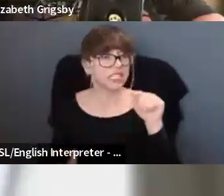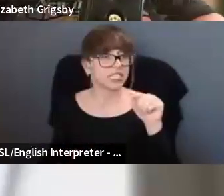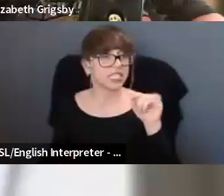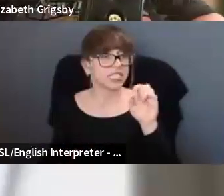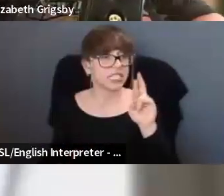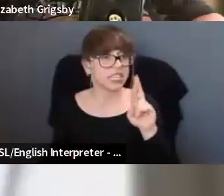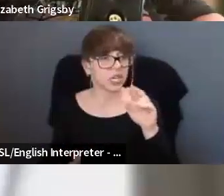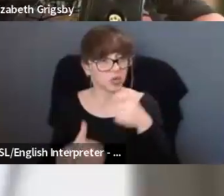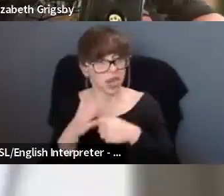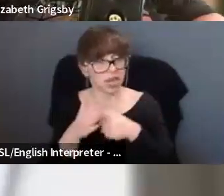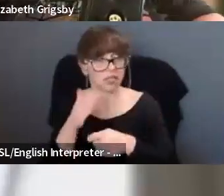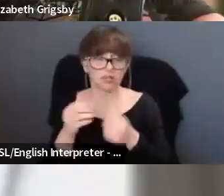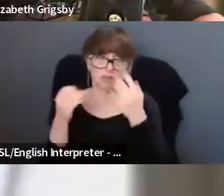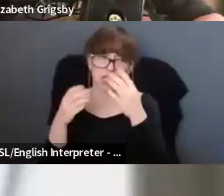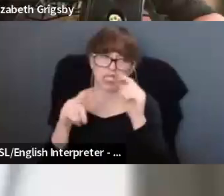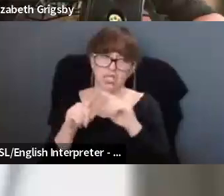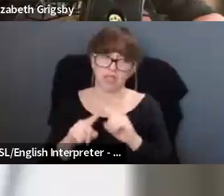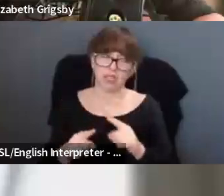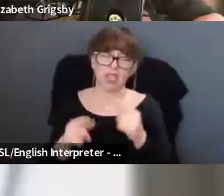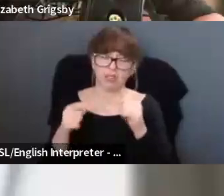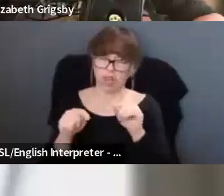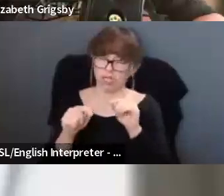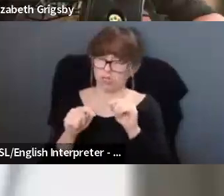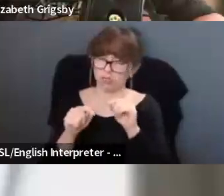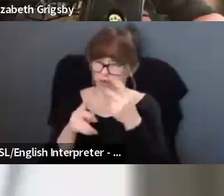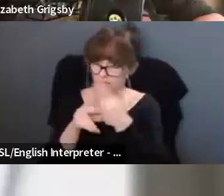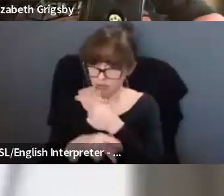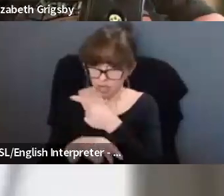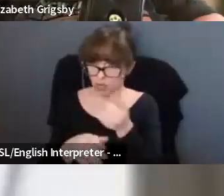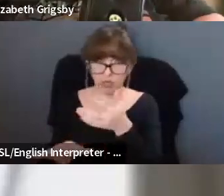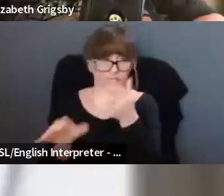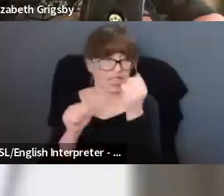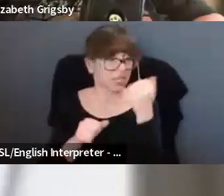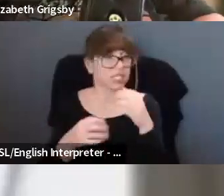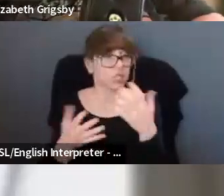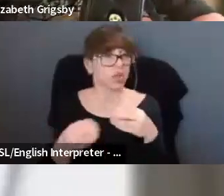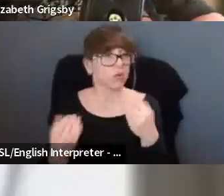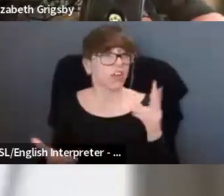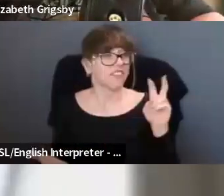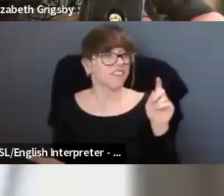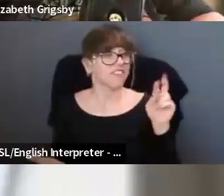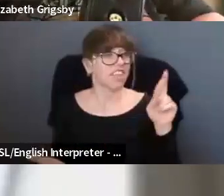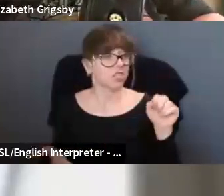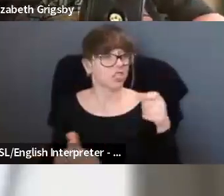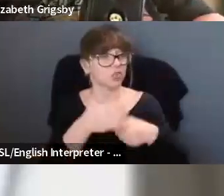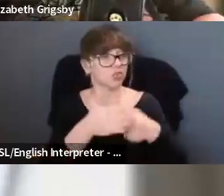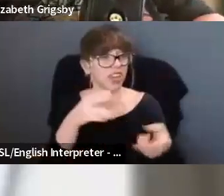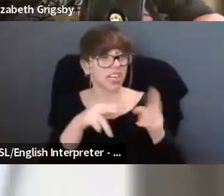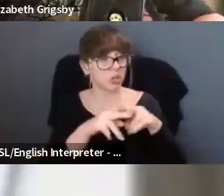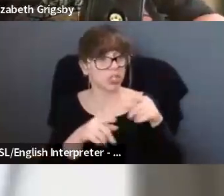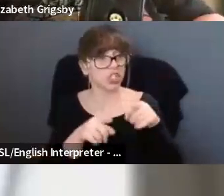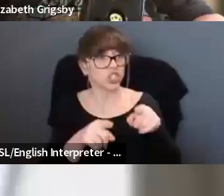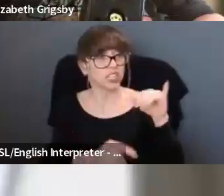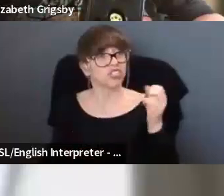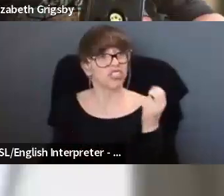different rates. And we're trying to tackle all of those right away because we want to give those vendors rate increases this month.